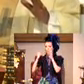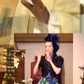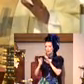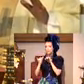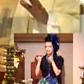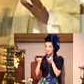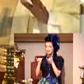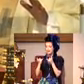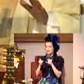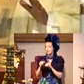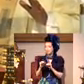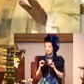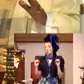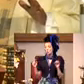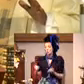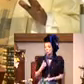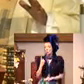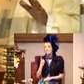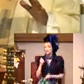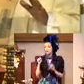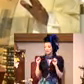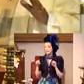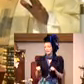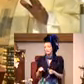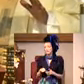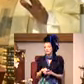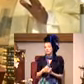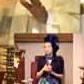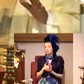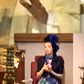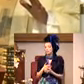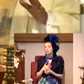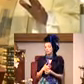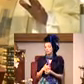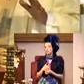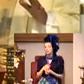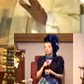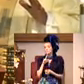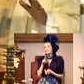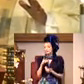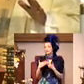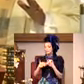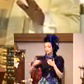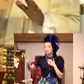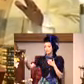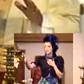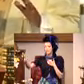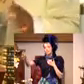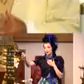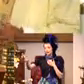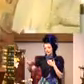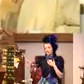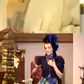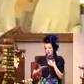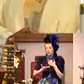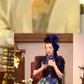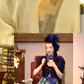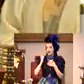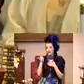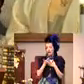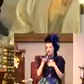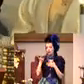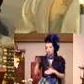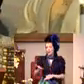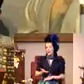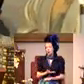so no one is turned away from this meal. Yes. Christ is risen indeed. Amen. Amen.